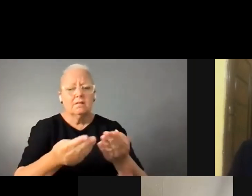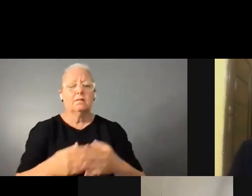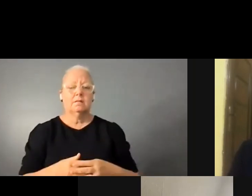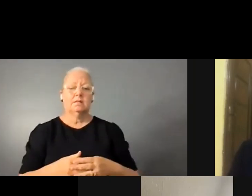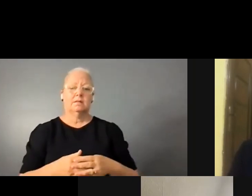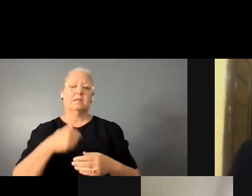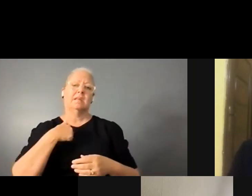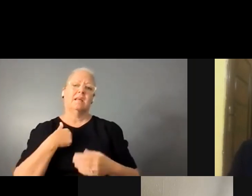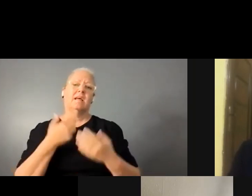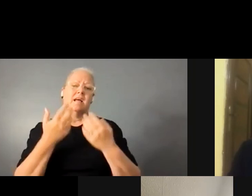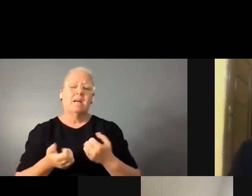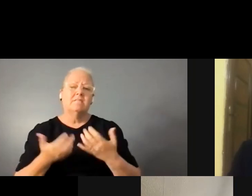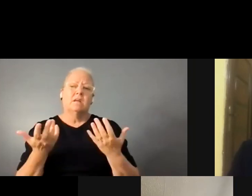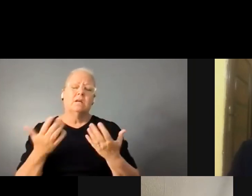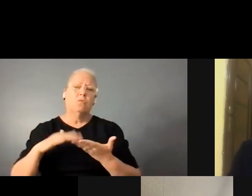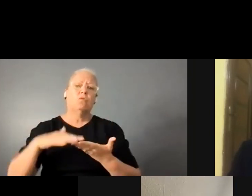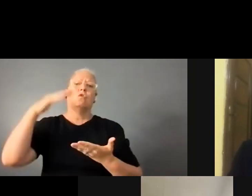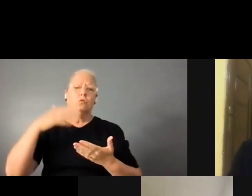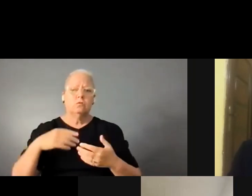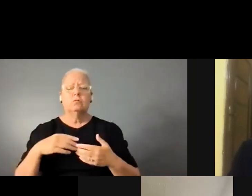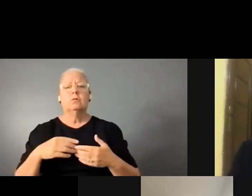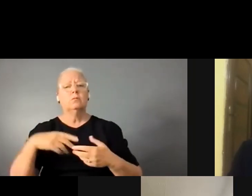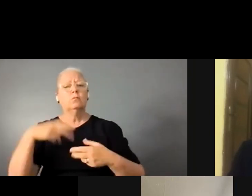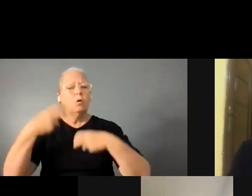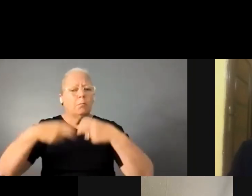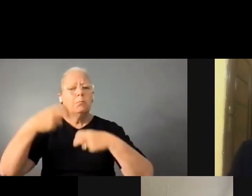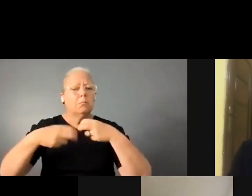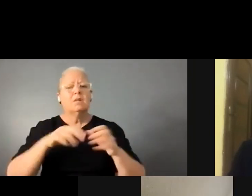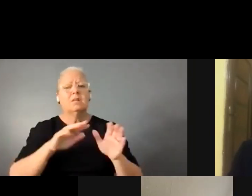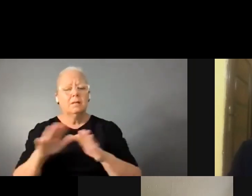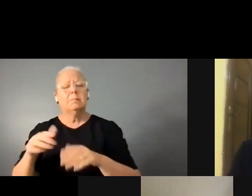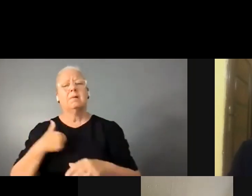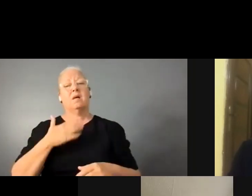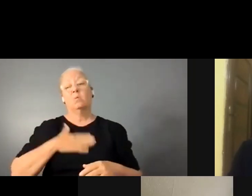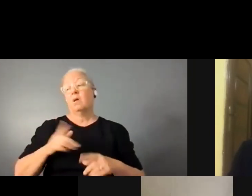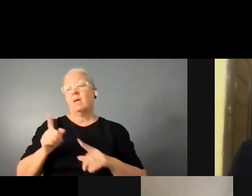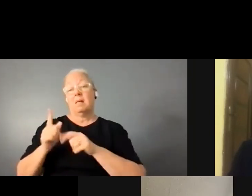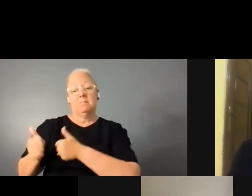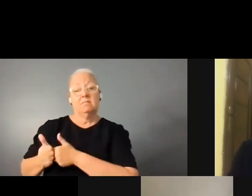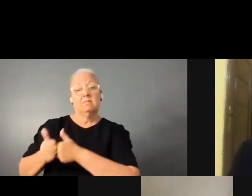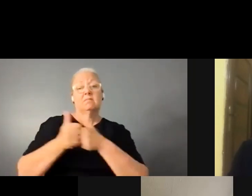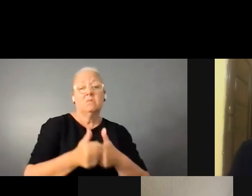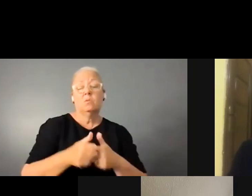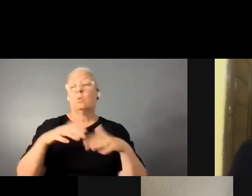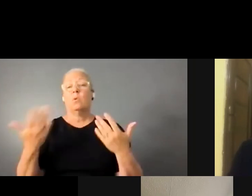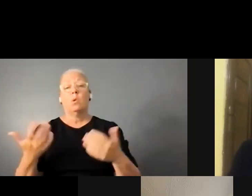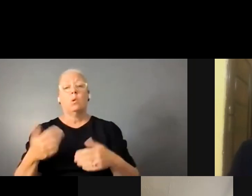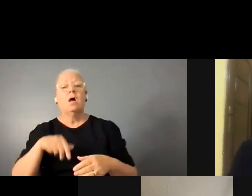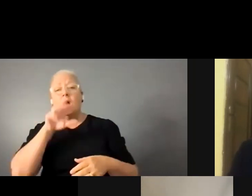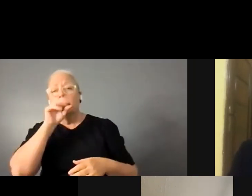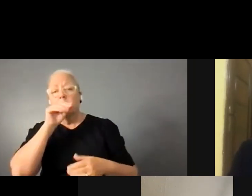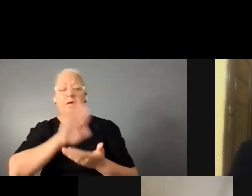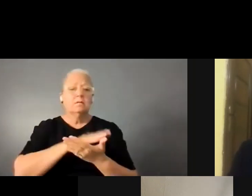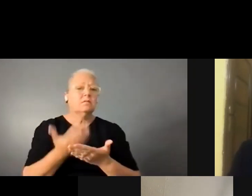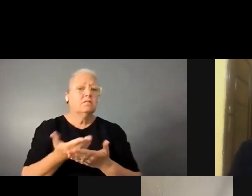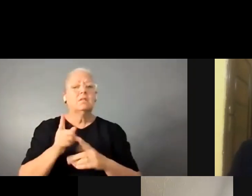in going to a physician. For example, I would need an assistant. I would need, for example, an interpreter to interpret what I'm saying to German. And even